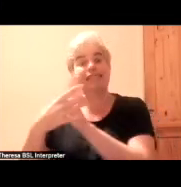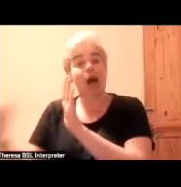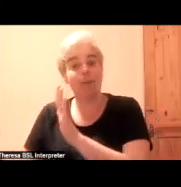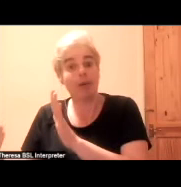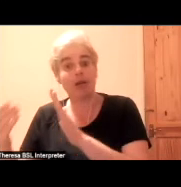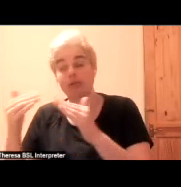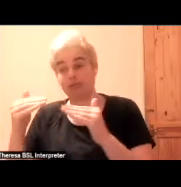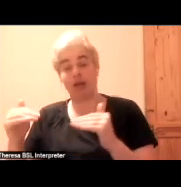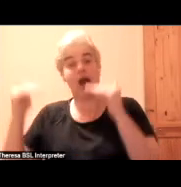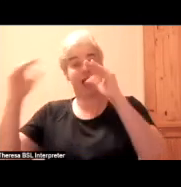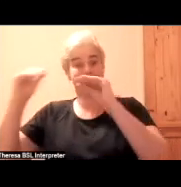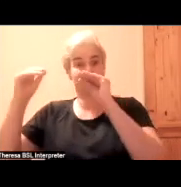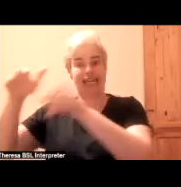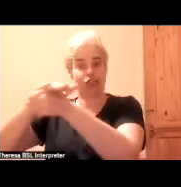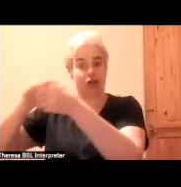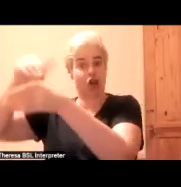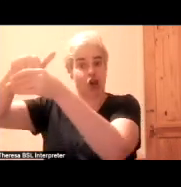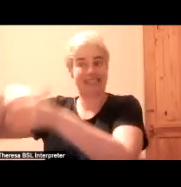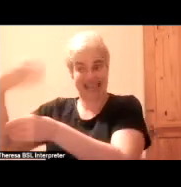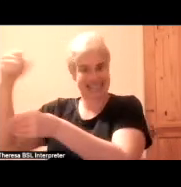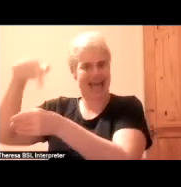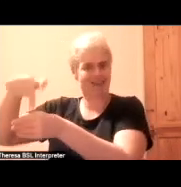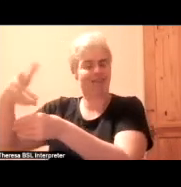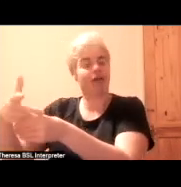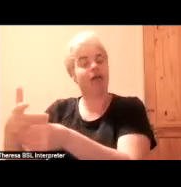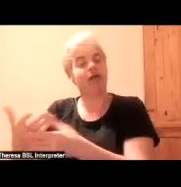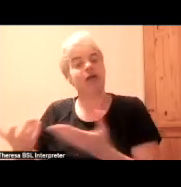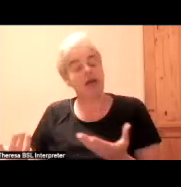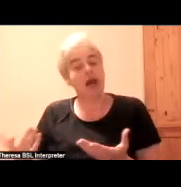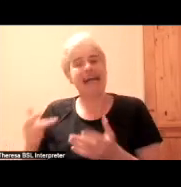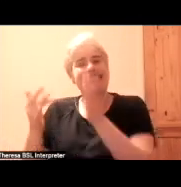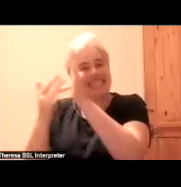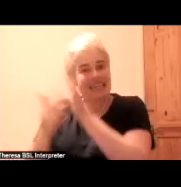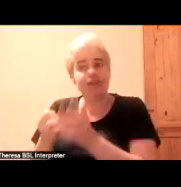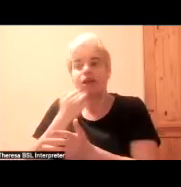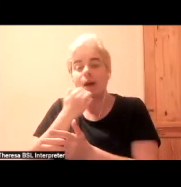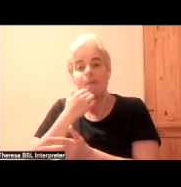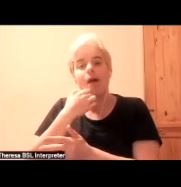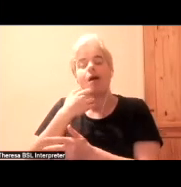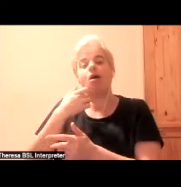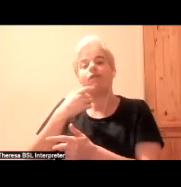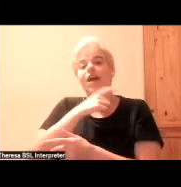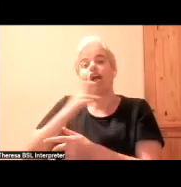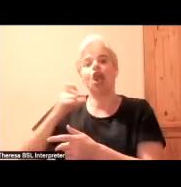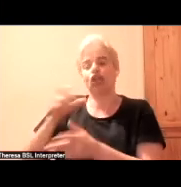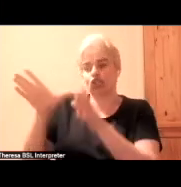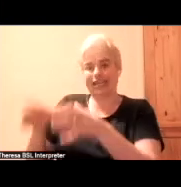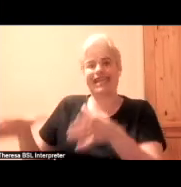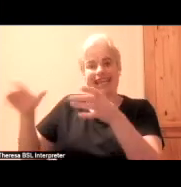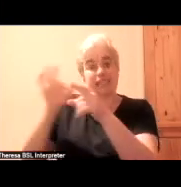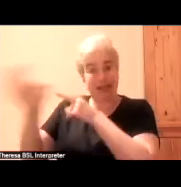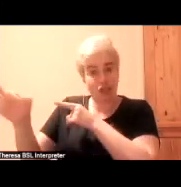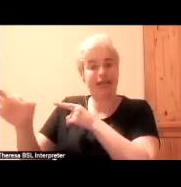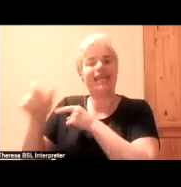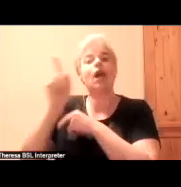higher education contexts. And yet, a significant number of clergy, especially clergy